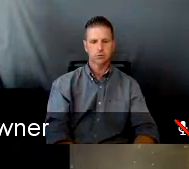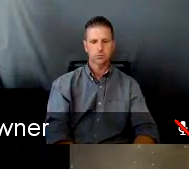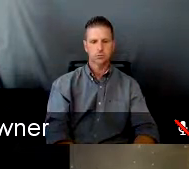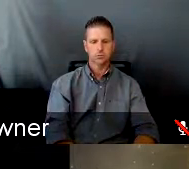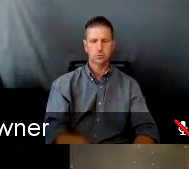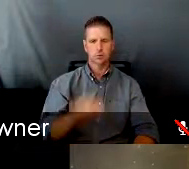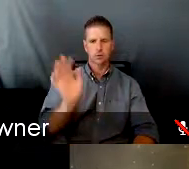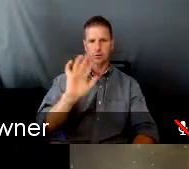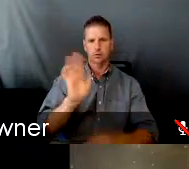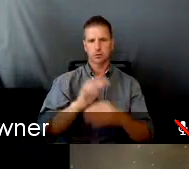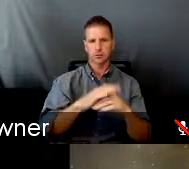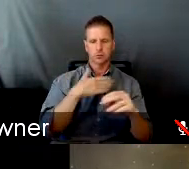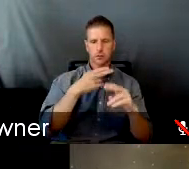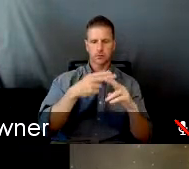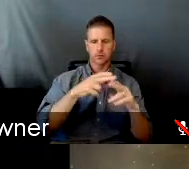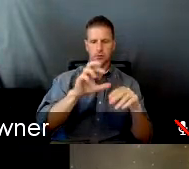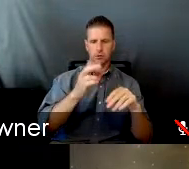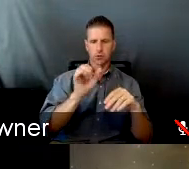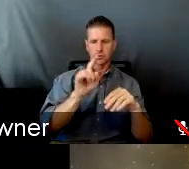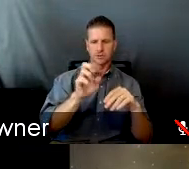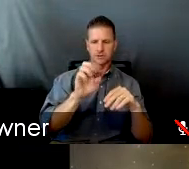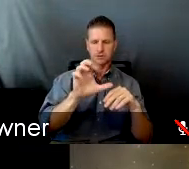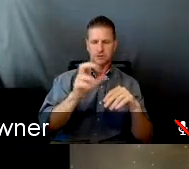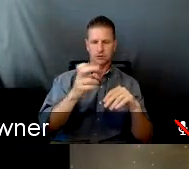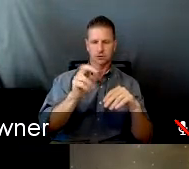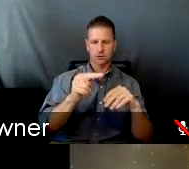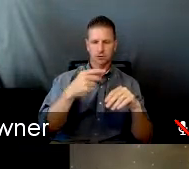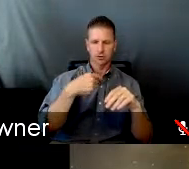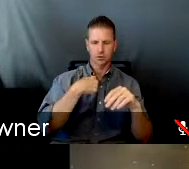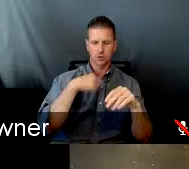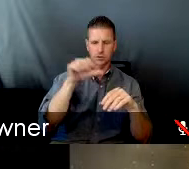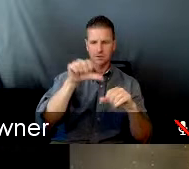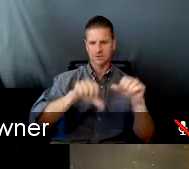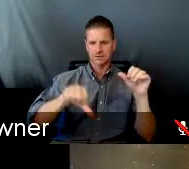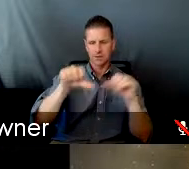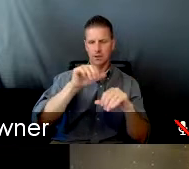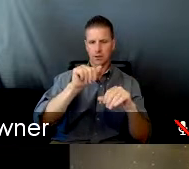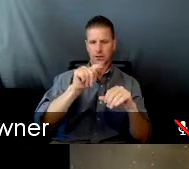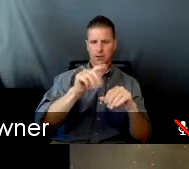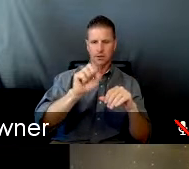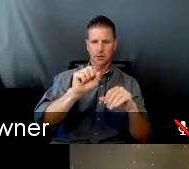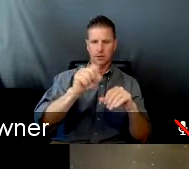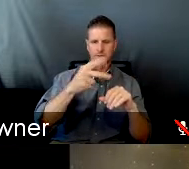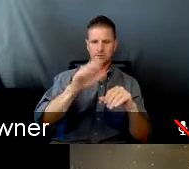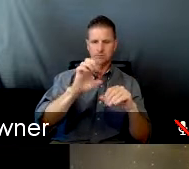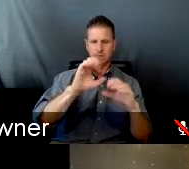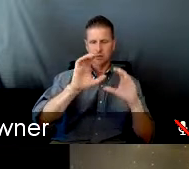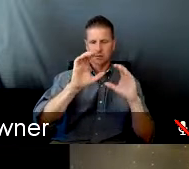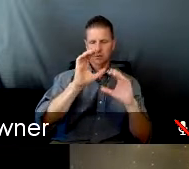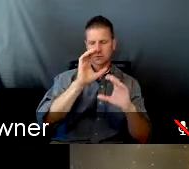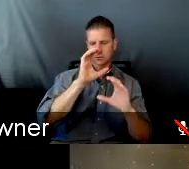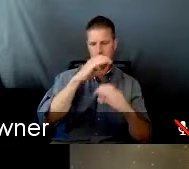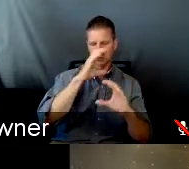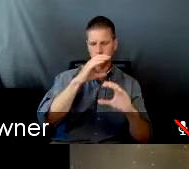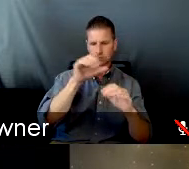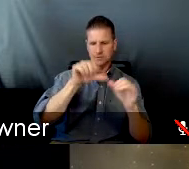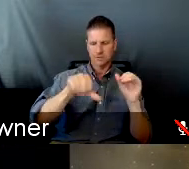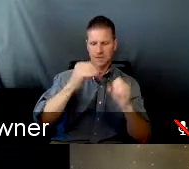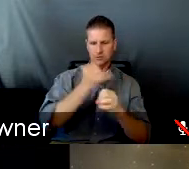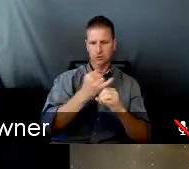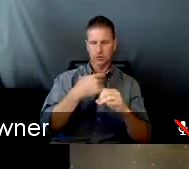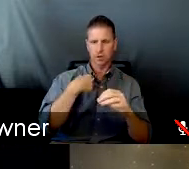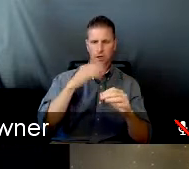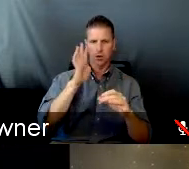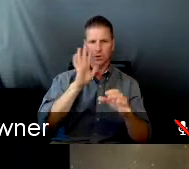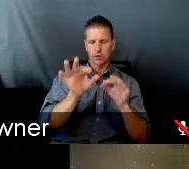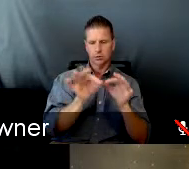Hi everyone, my name is Christine Chun, and I'm a scientist at Space Telescope Science Institute. I'm going to